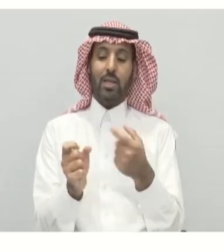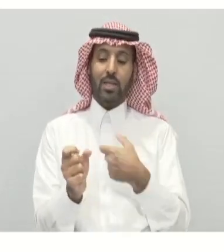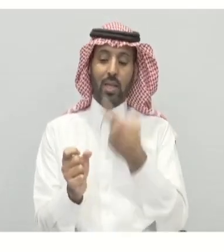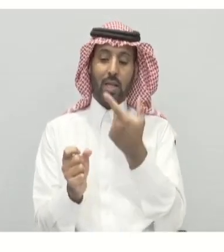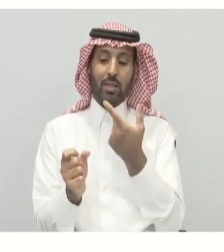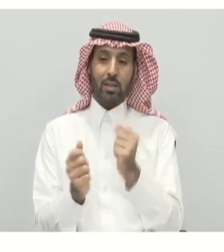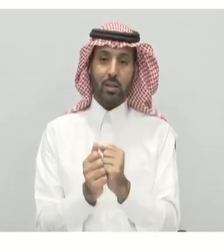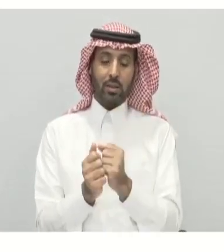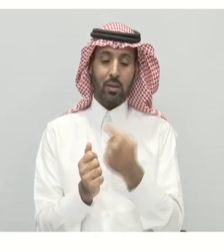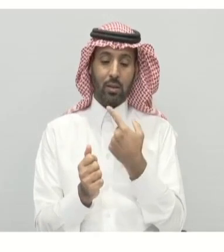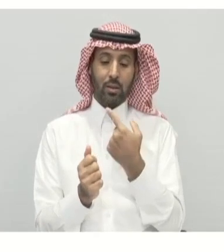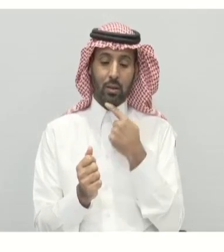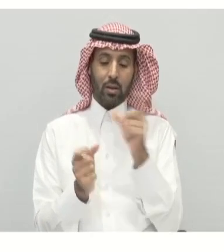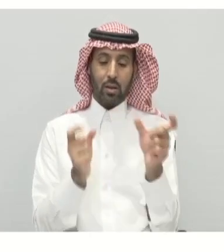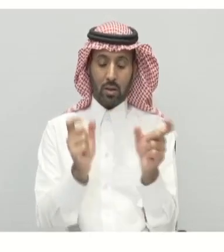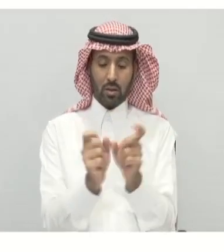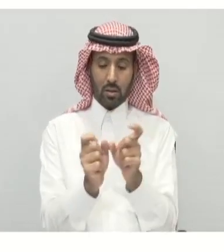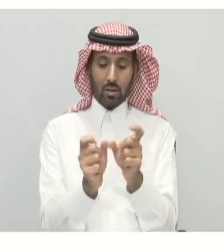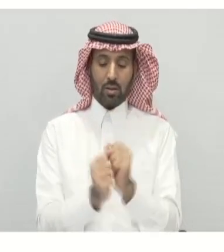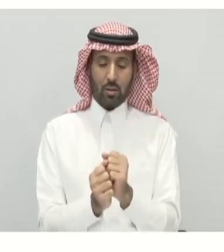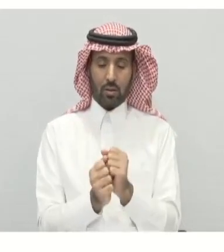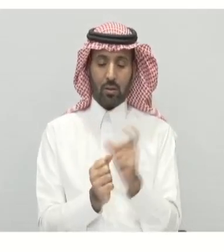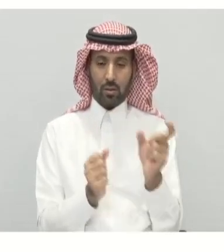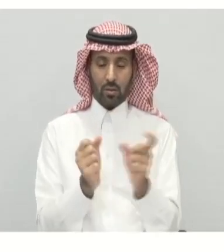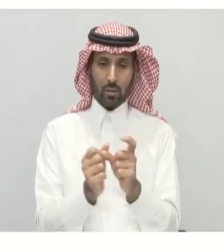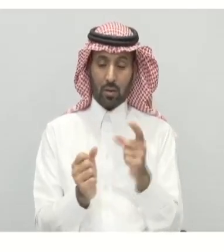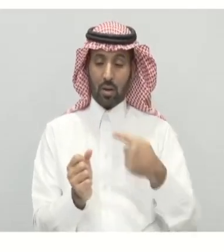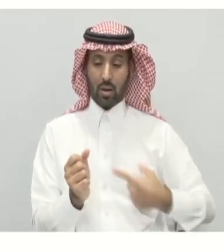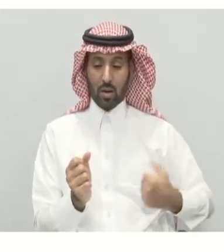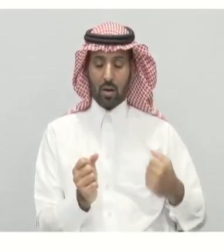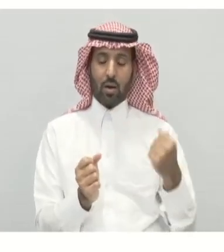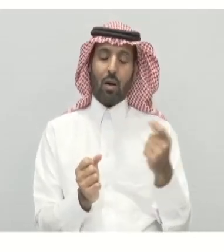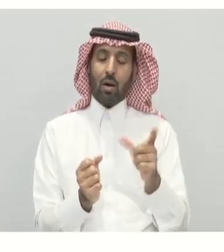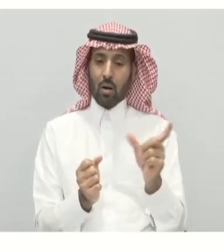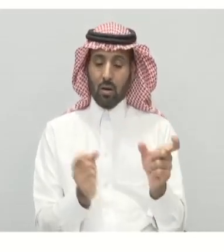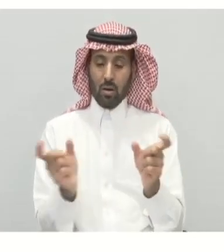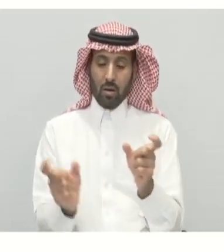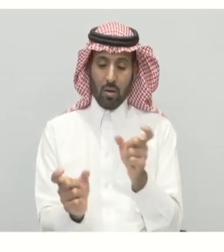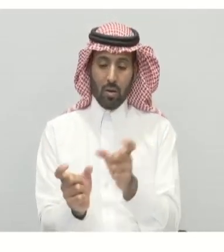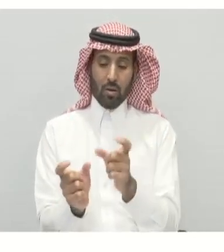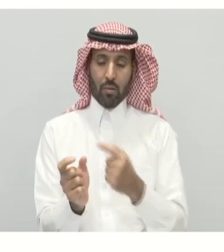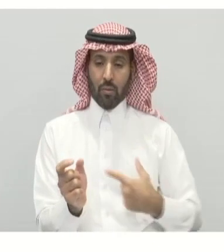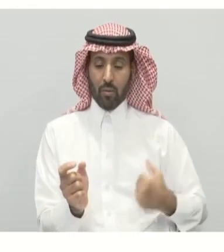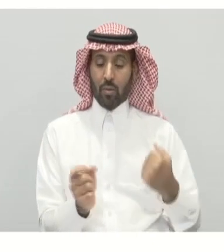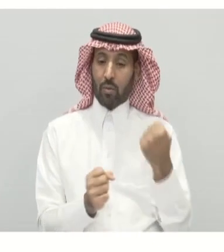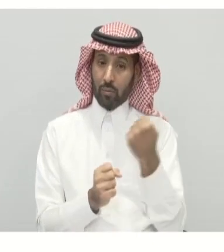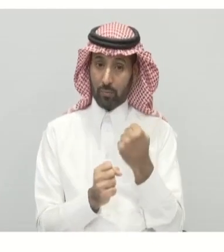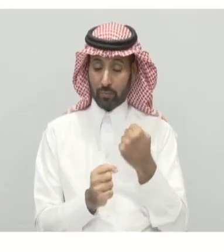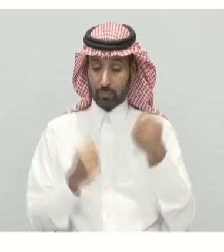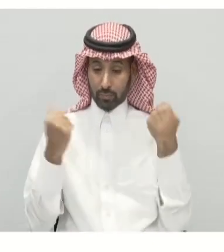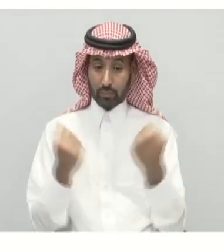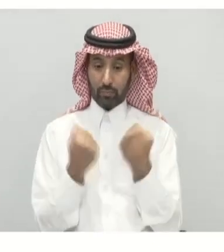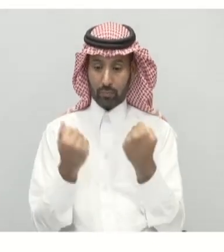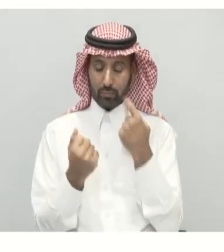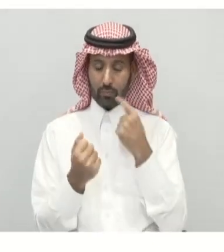So we're having a multi-word verb and a multi-word noun. A multi-word verb like work out and